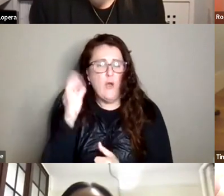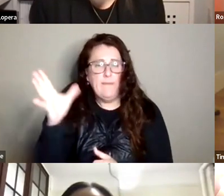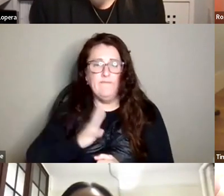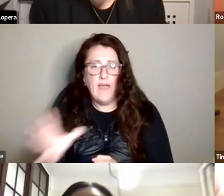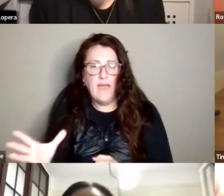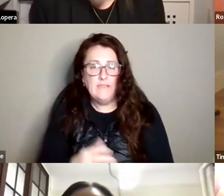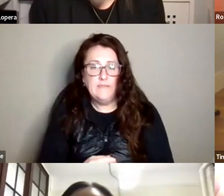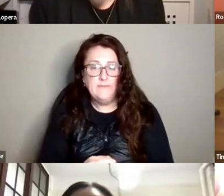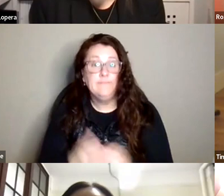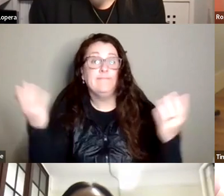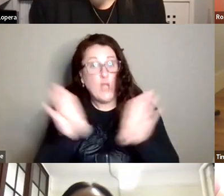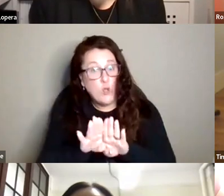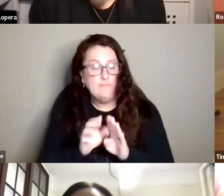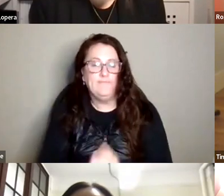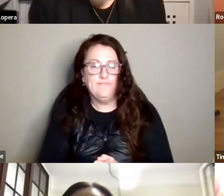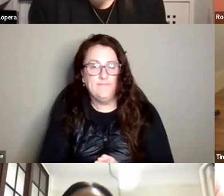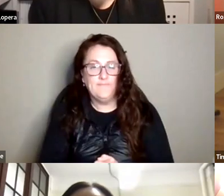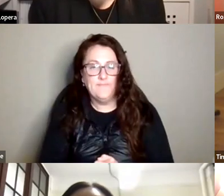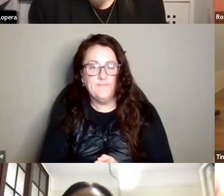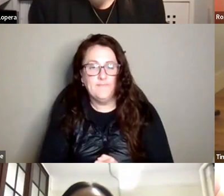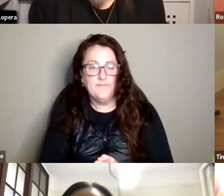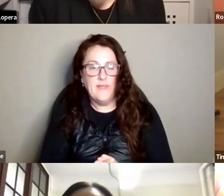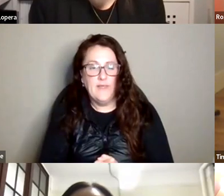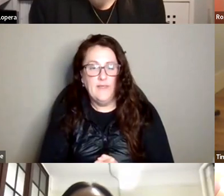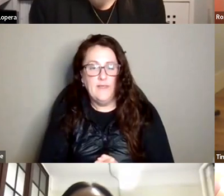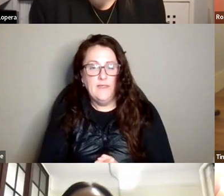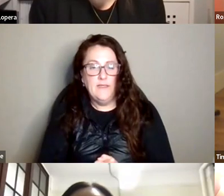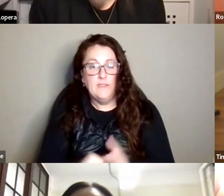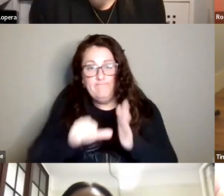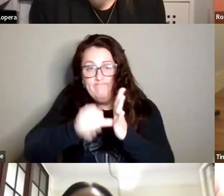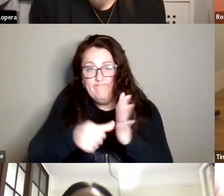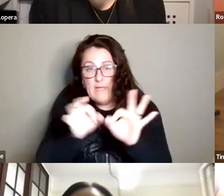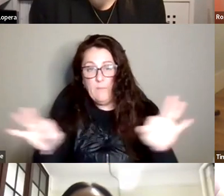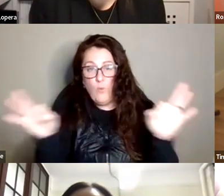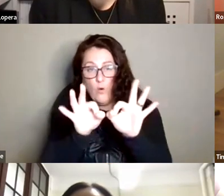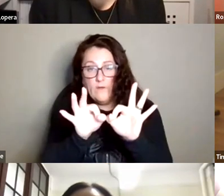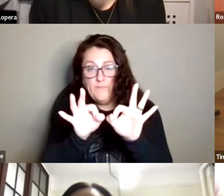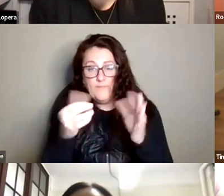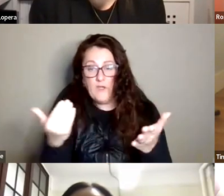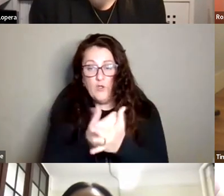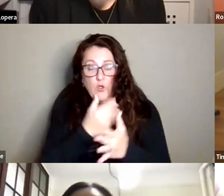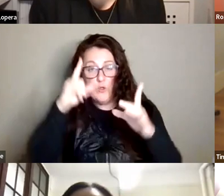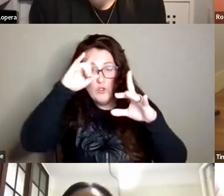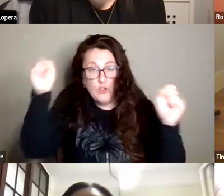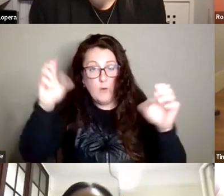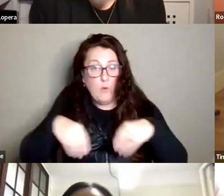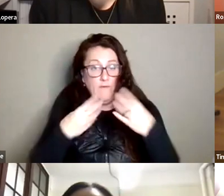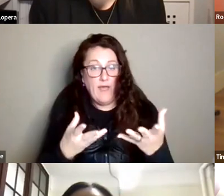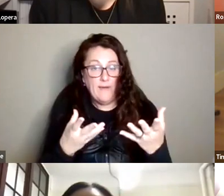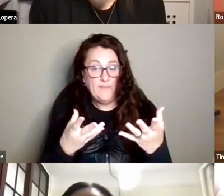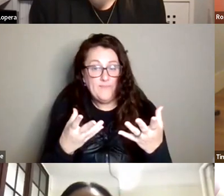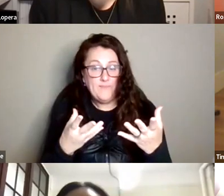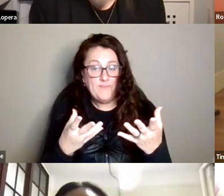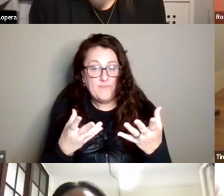fine. And it is closing. And so for me, the most important thing that the new superintendent can provide